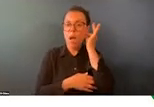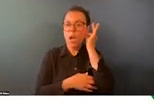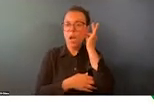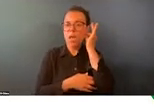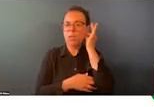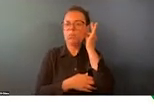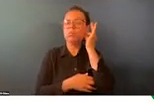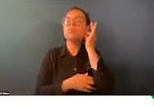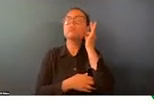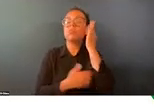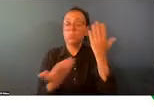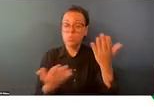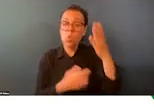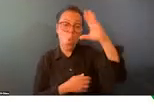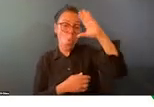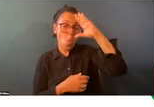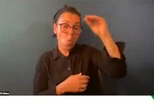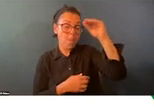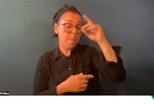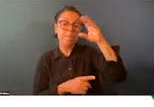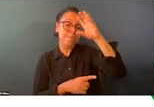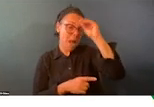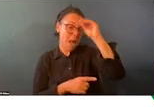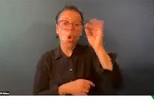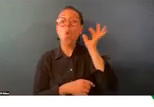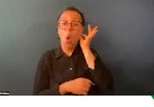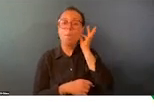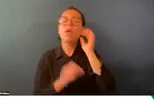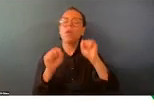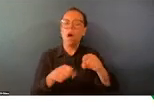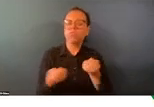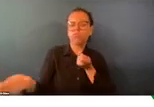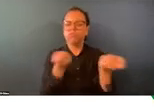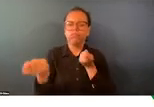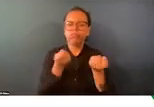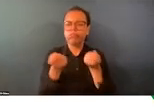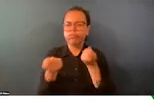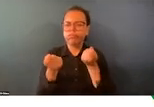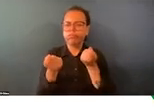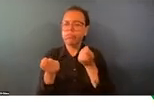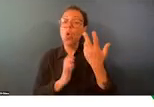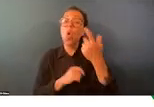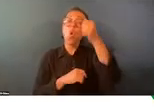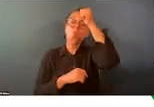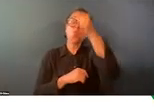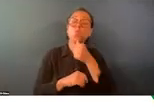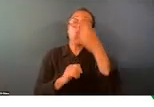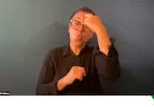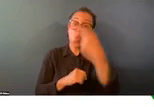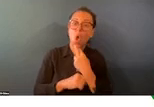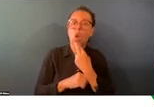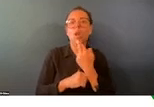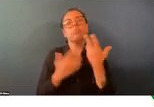of decision-making when it comes to water management. Women and girls are the primary providers, managers, and users of